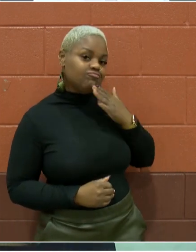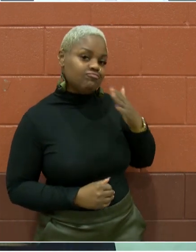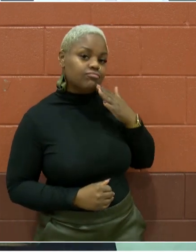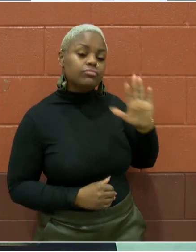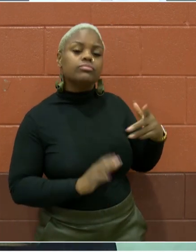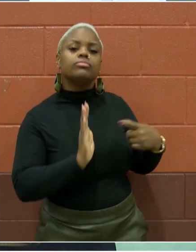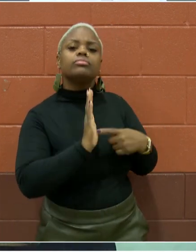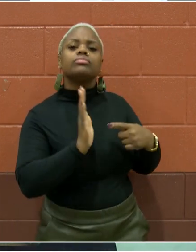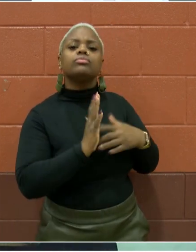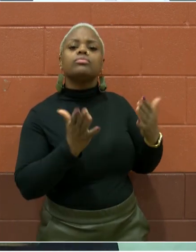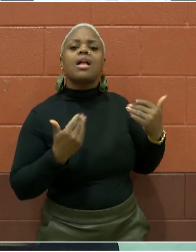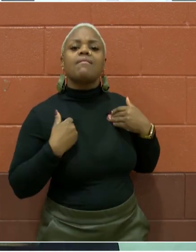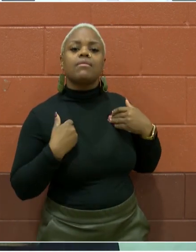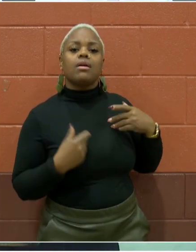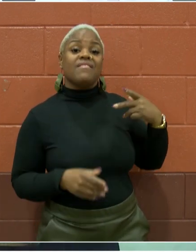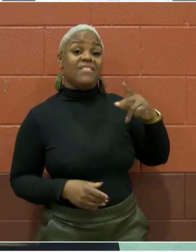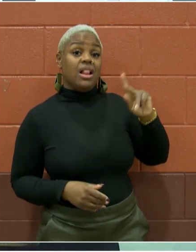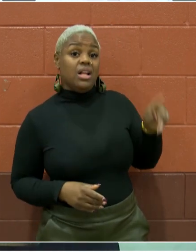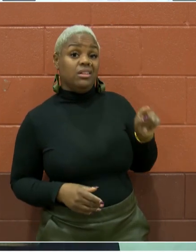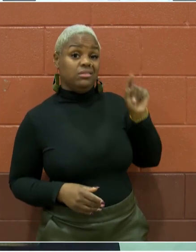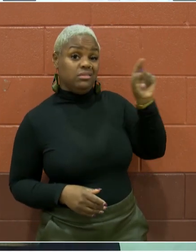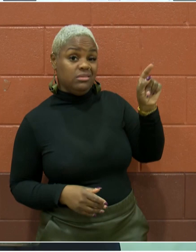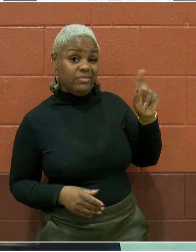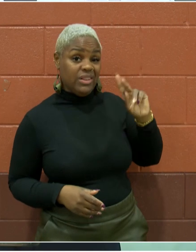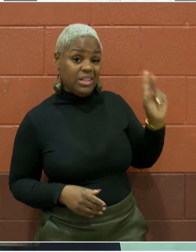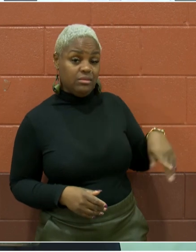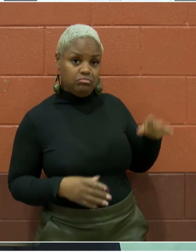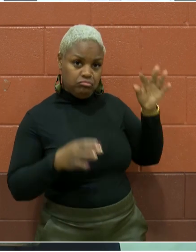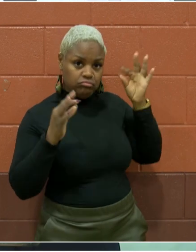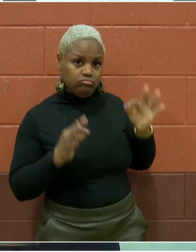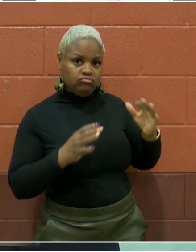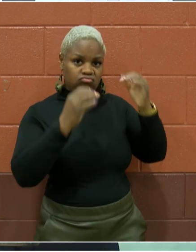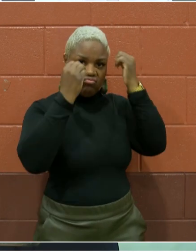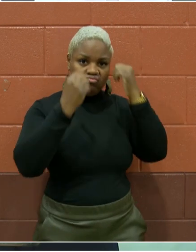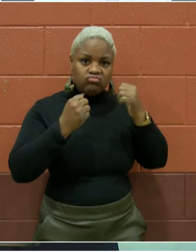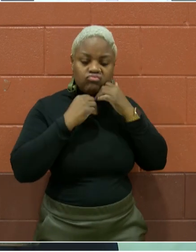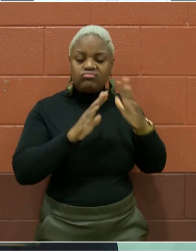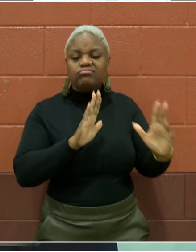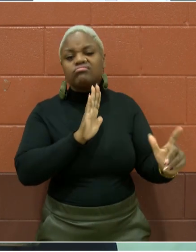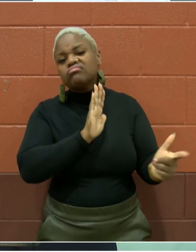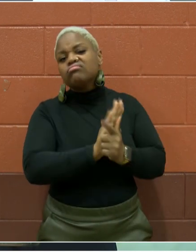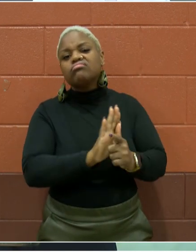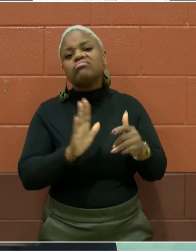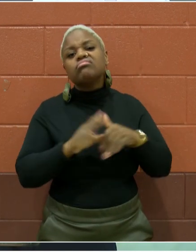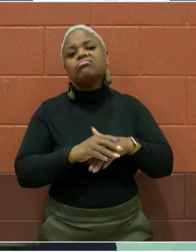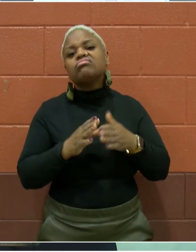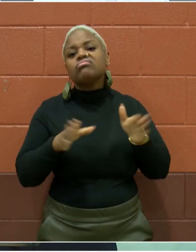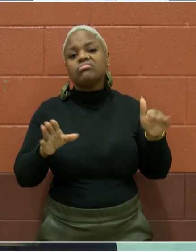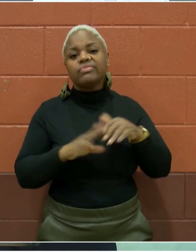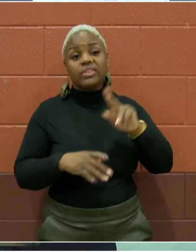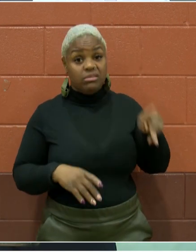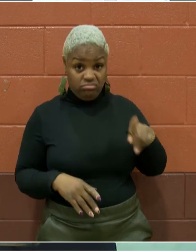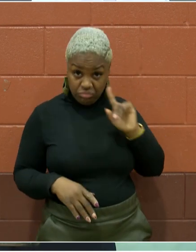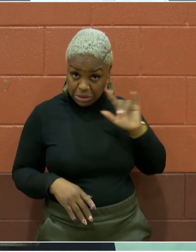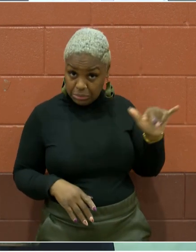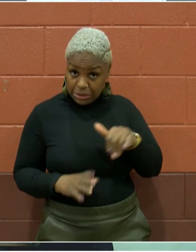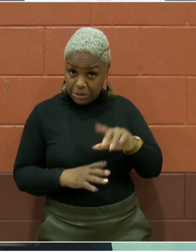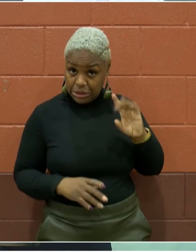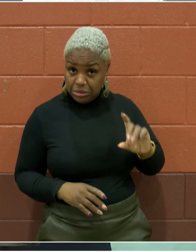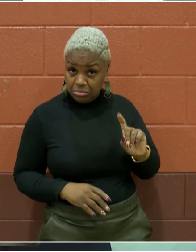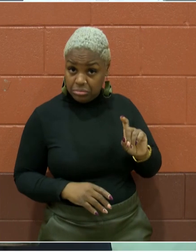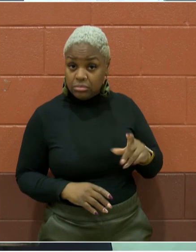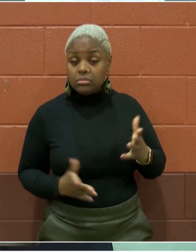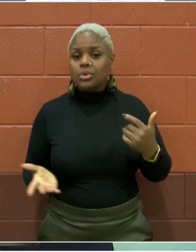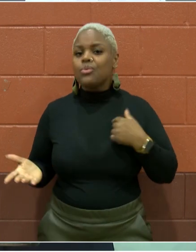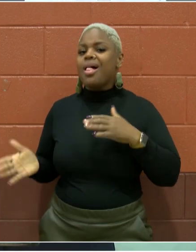though, is looking at banning masks in certain public spaces. Is that something you feel needs to be done here in the city? We have not had a discussion around that. I